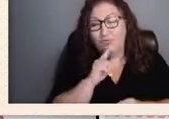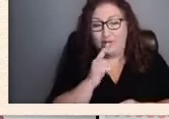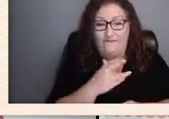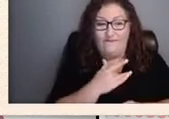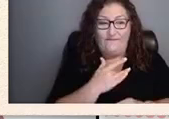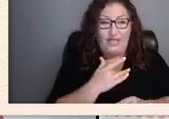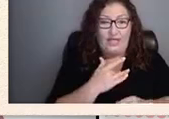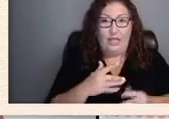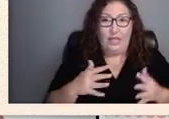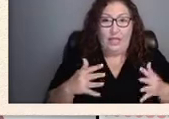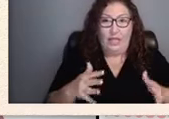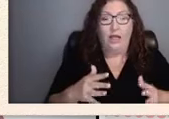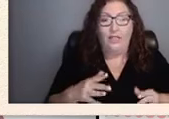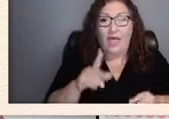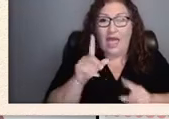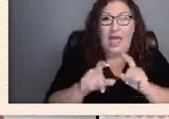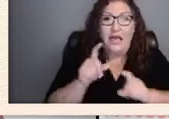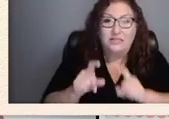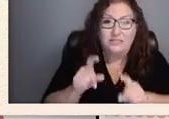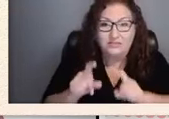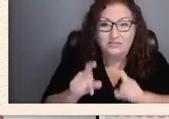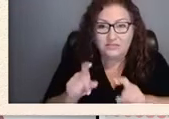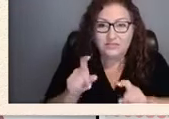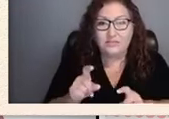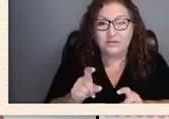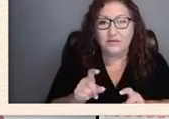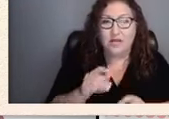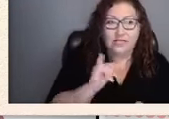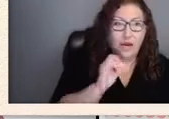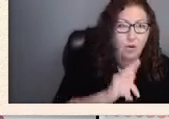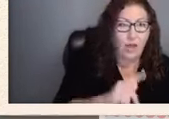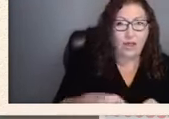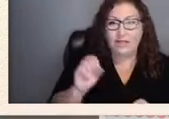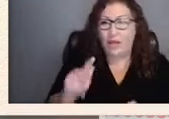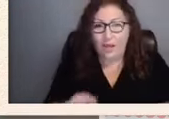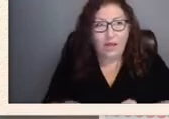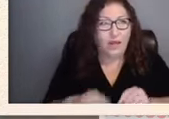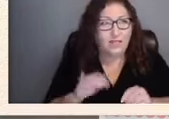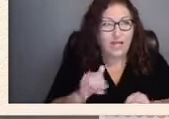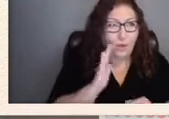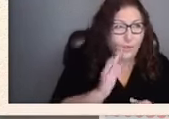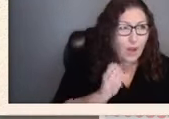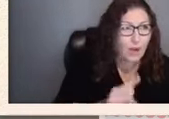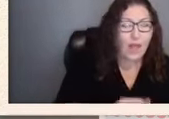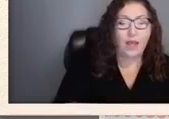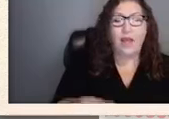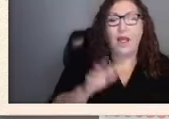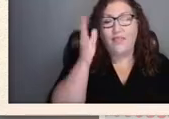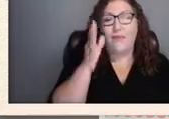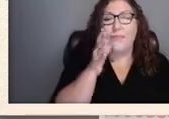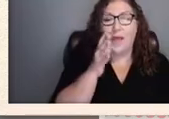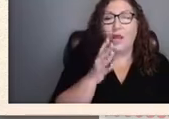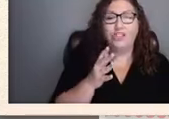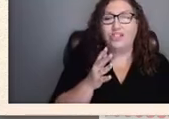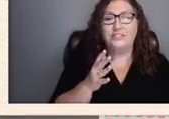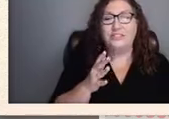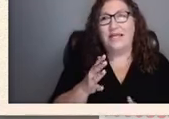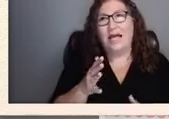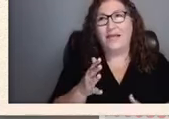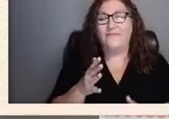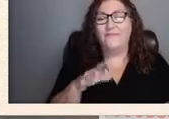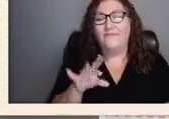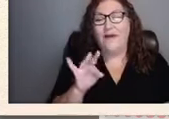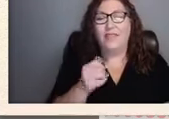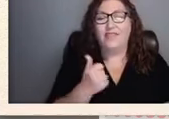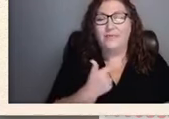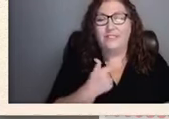a lot of questions. Is this going to be okay? Is this going to be okay? Is this going to be okay? And the parent sort of, kind of finds themselves in this loop of